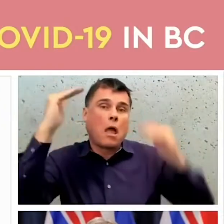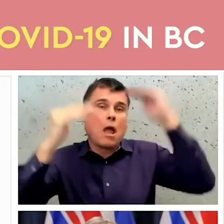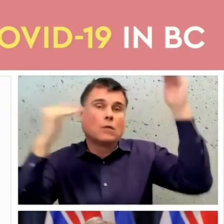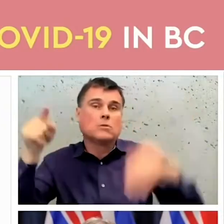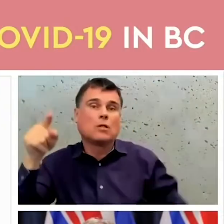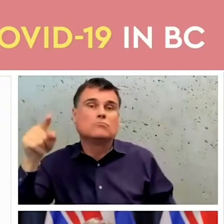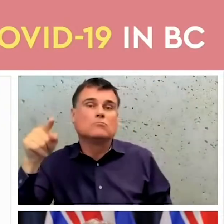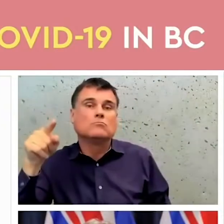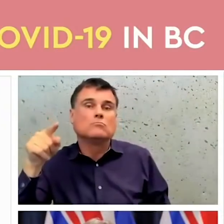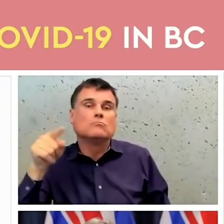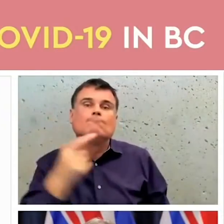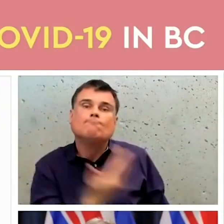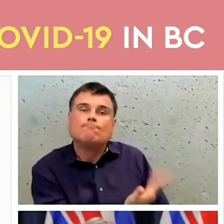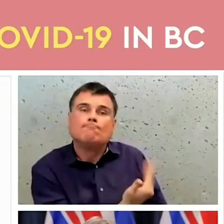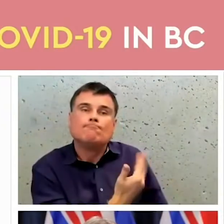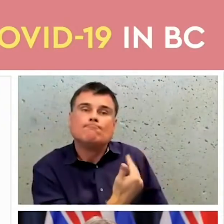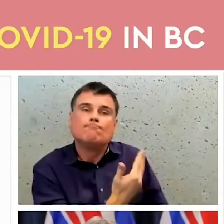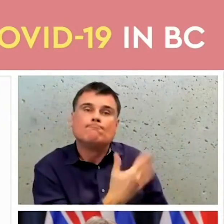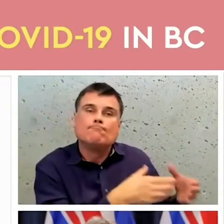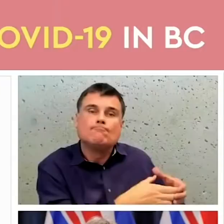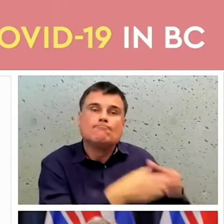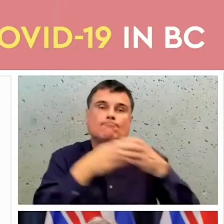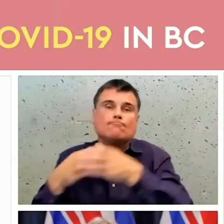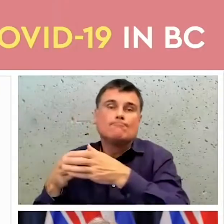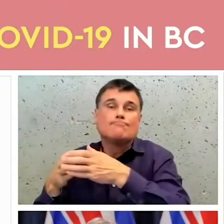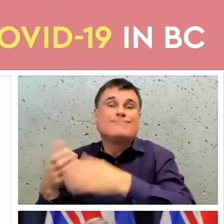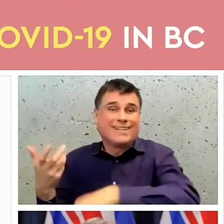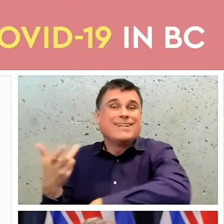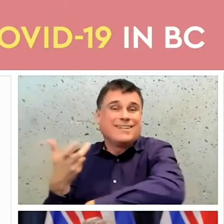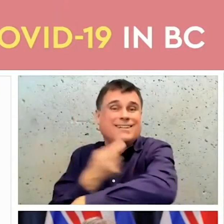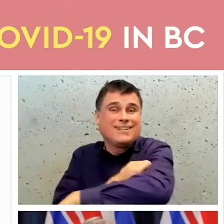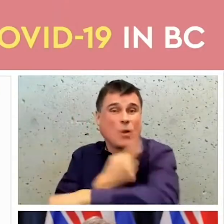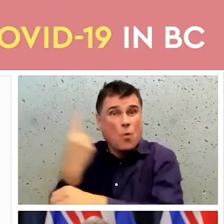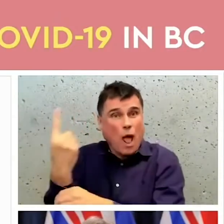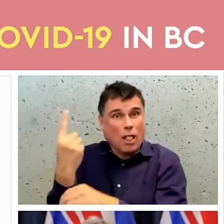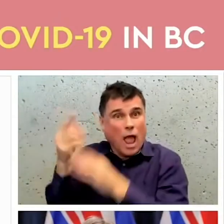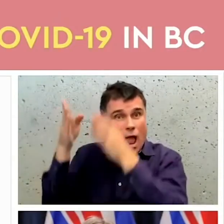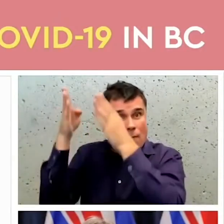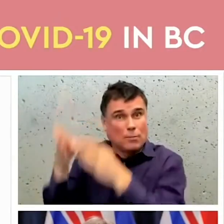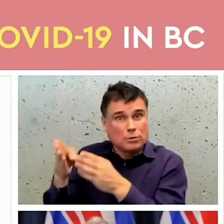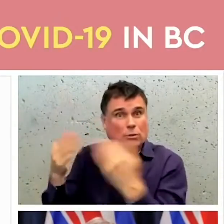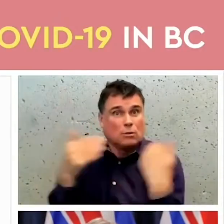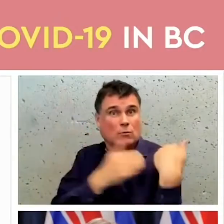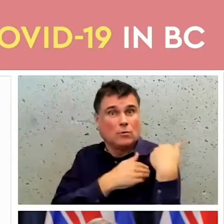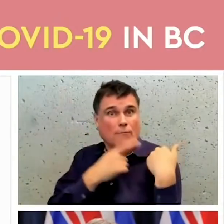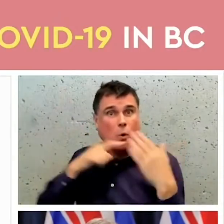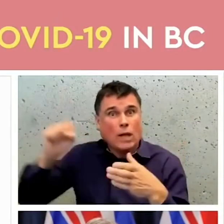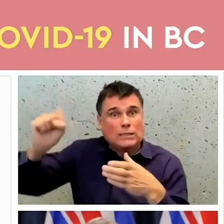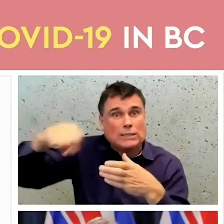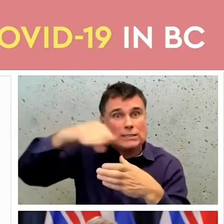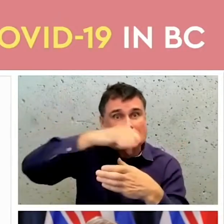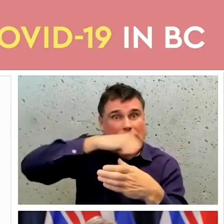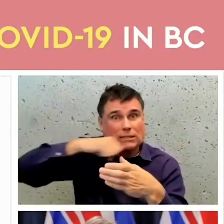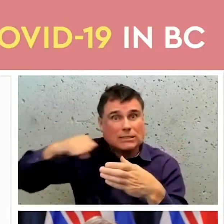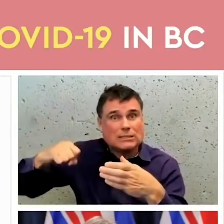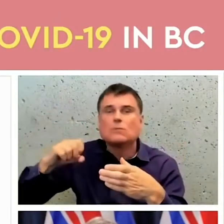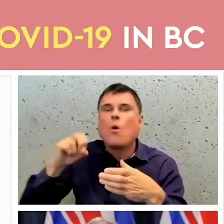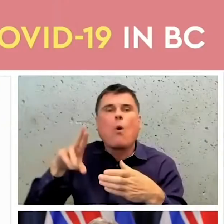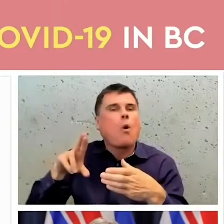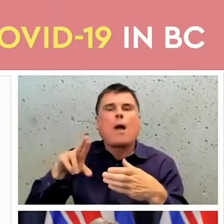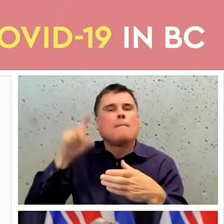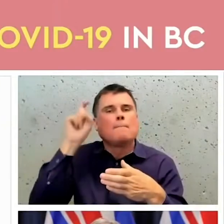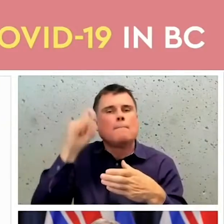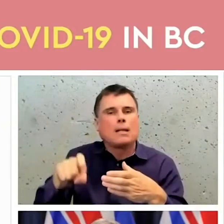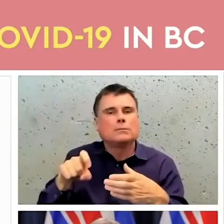the legal parents or guardians, can they provide consent? And we've asked them to bring a written consent with the contacts of